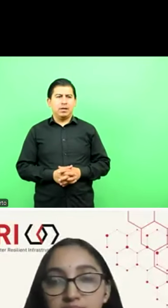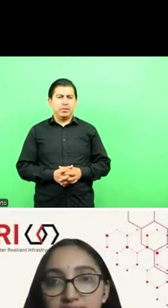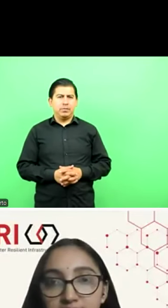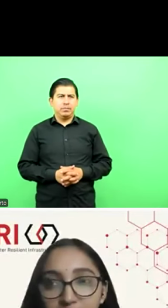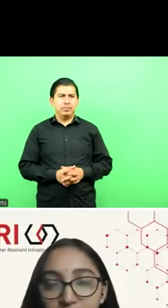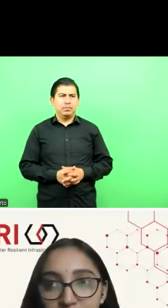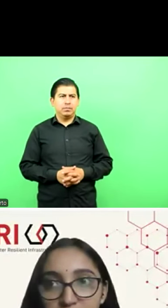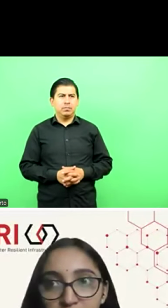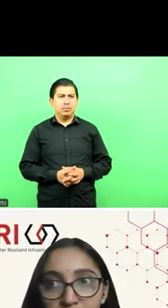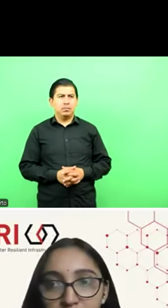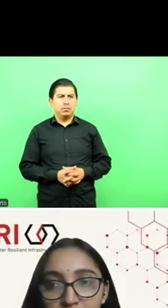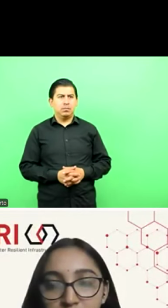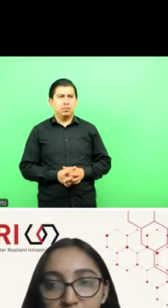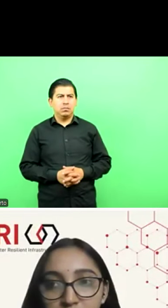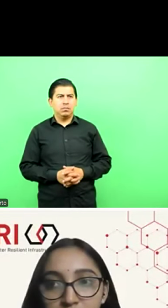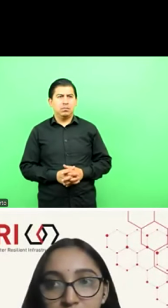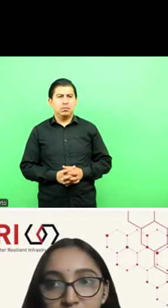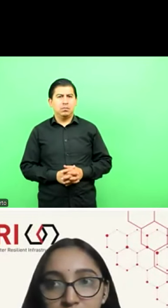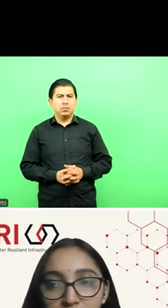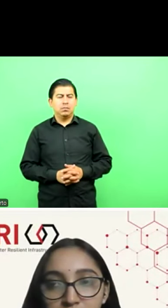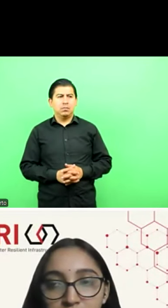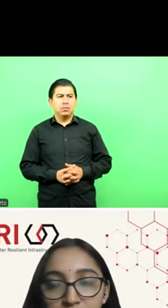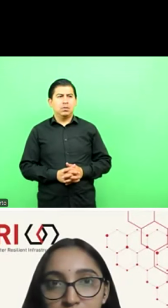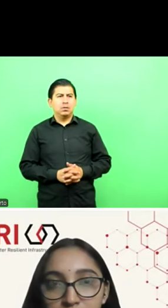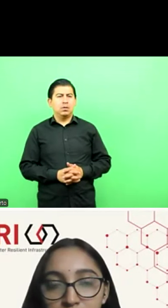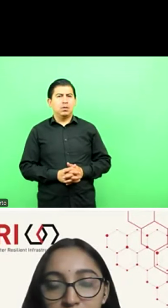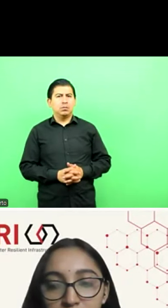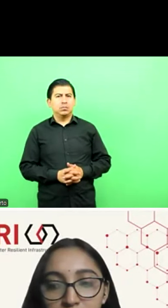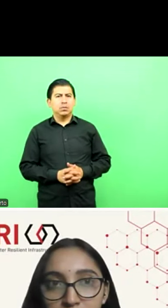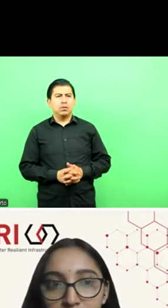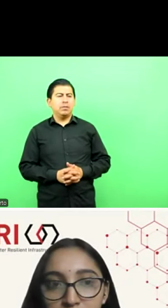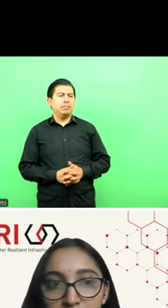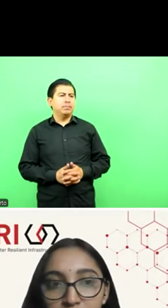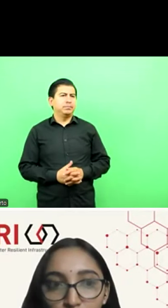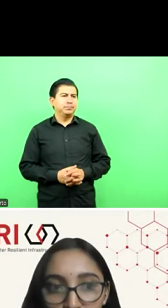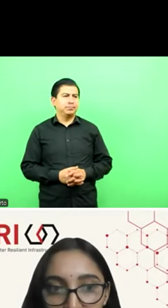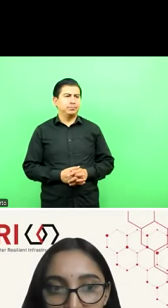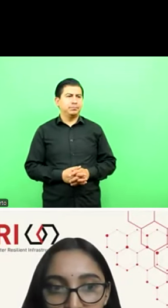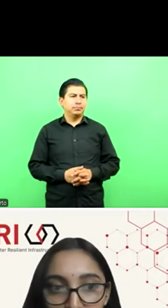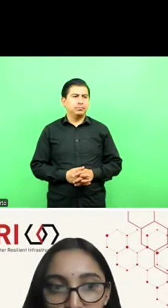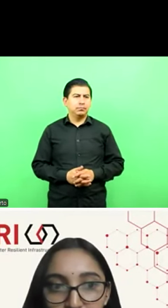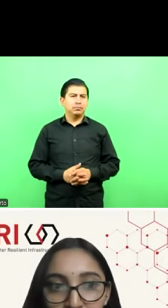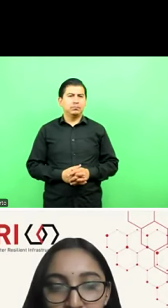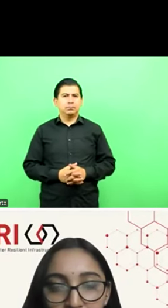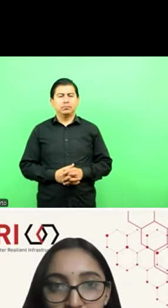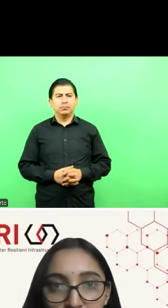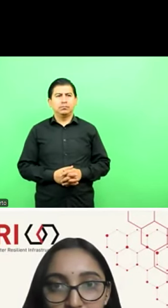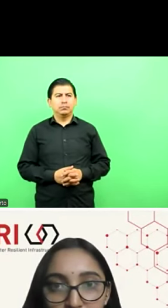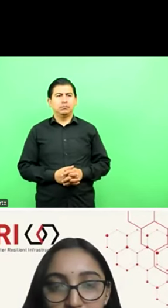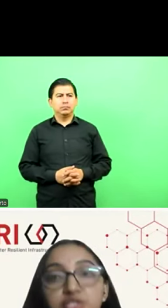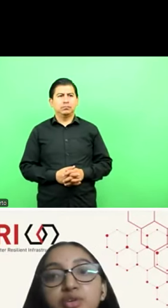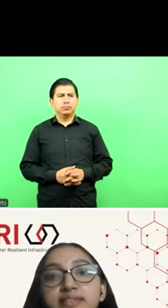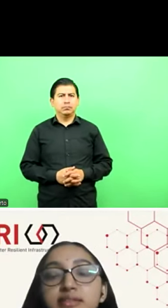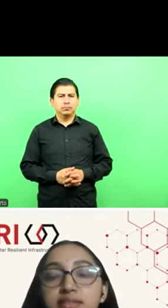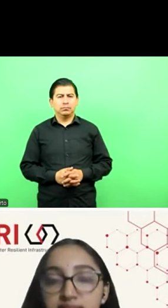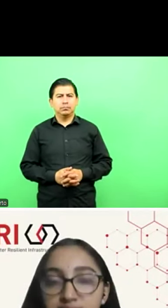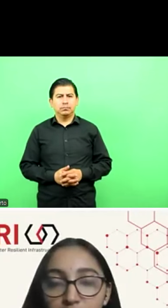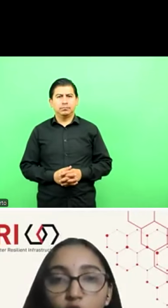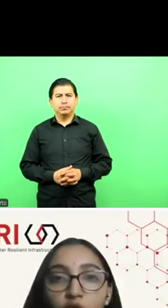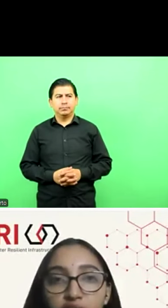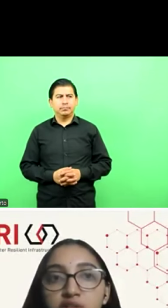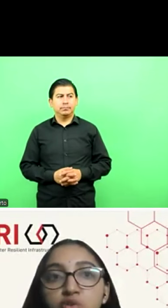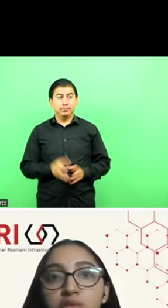So screen visible? Now you have a full screen mode. Go ahead, please. Okay, thank you. So yes, this is